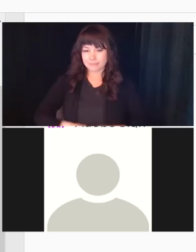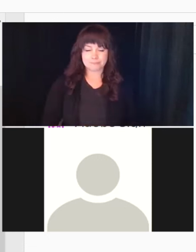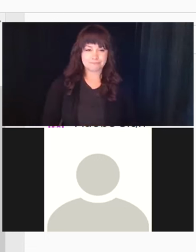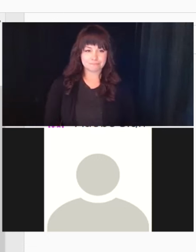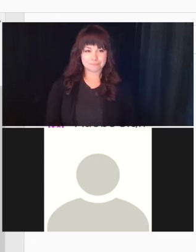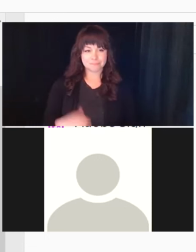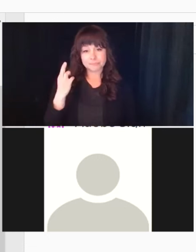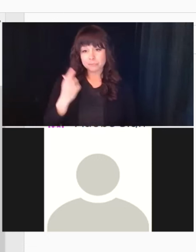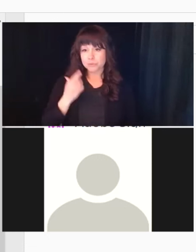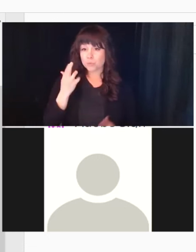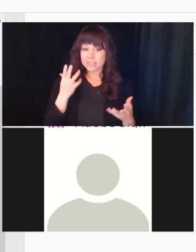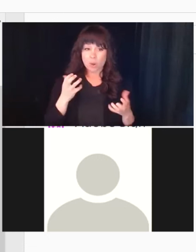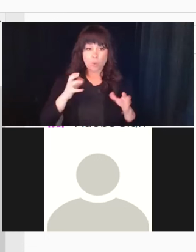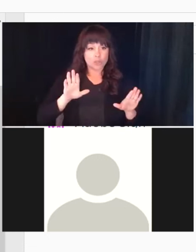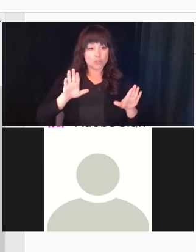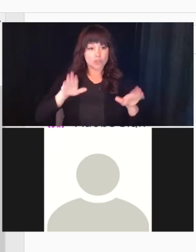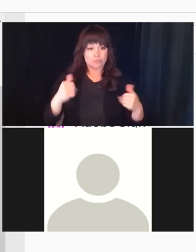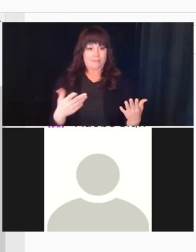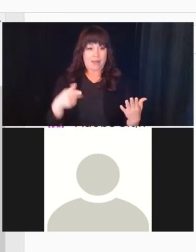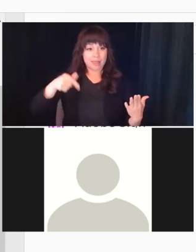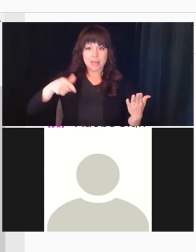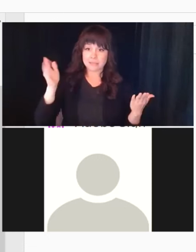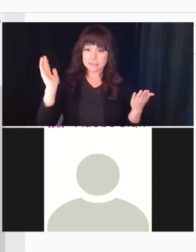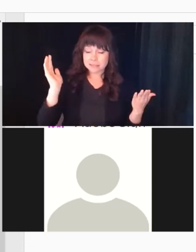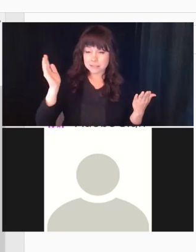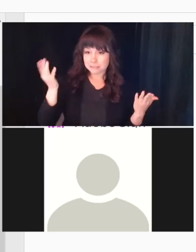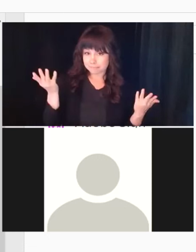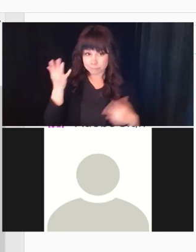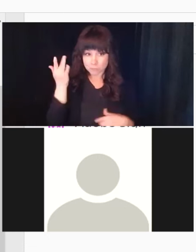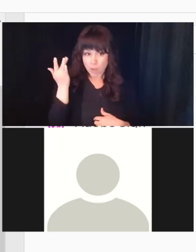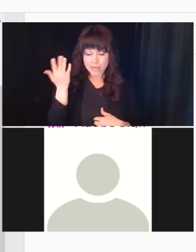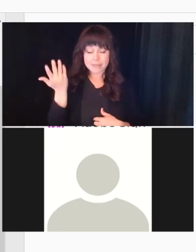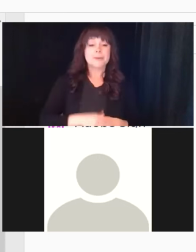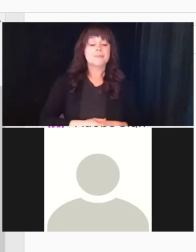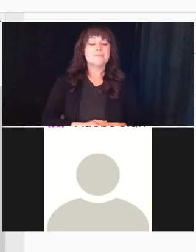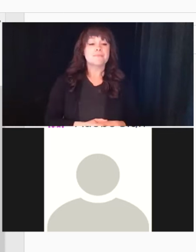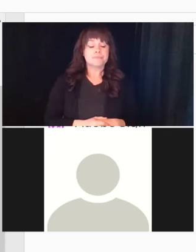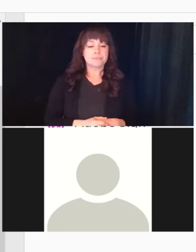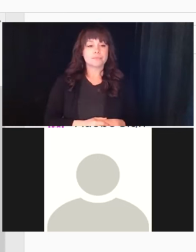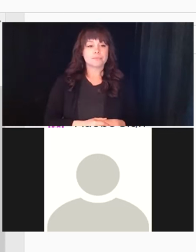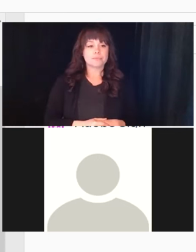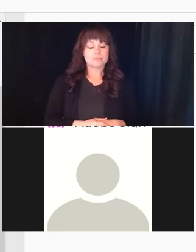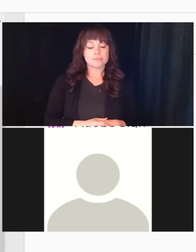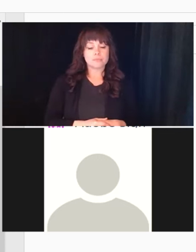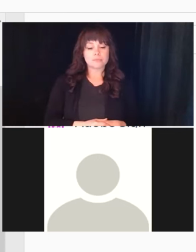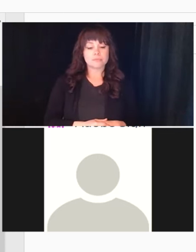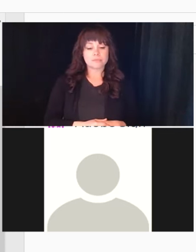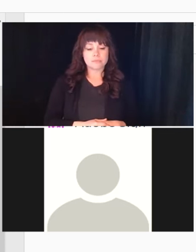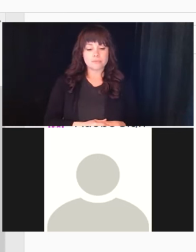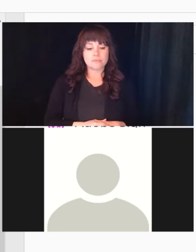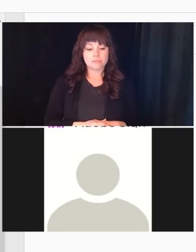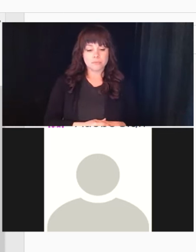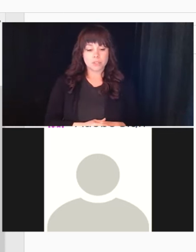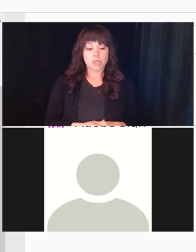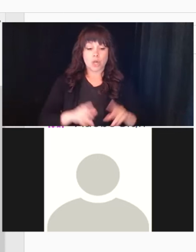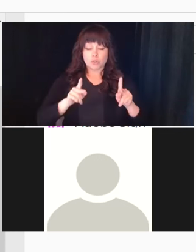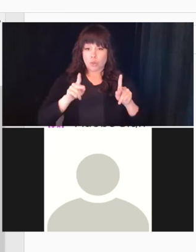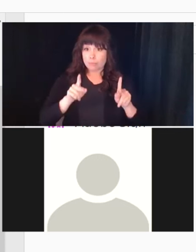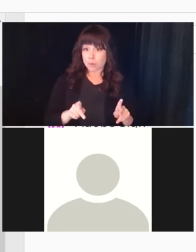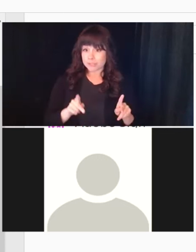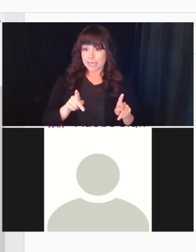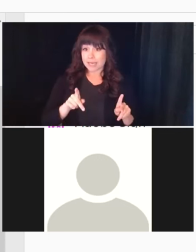to do this webinar is because other than the criteria for the person having a disability